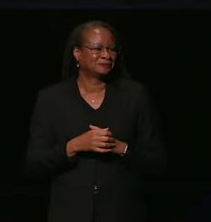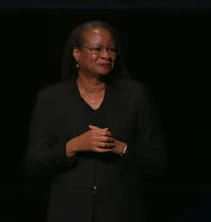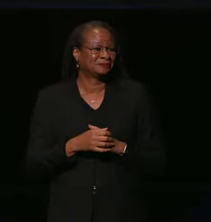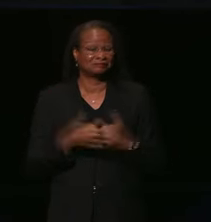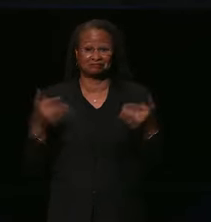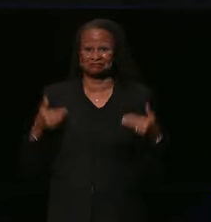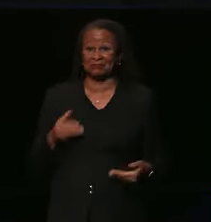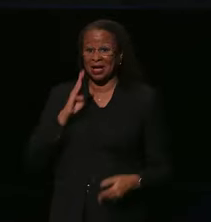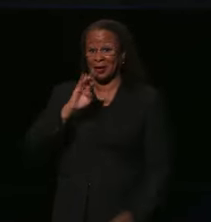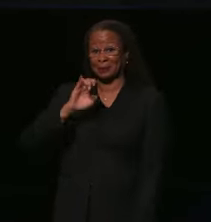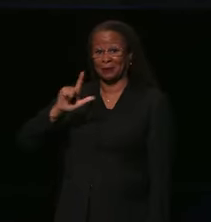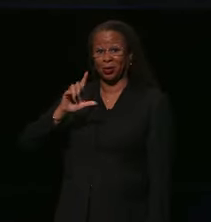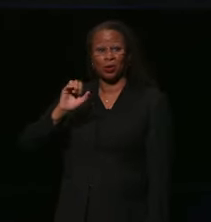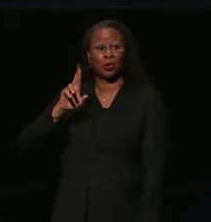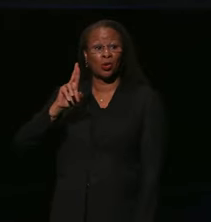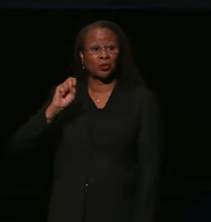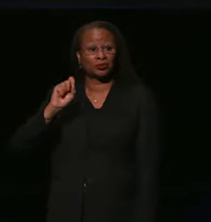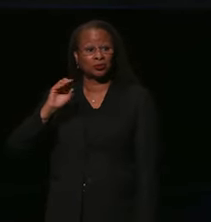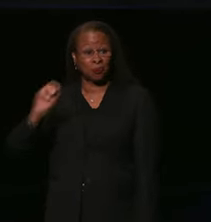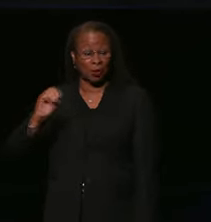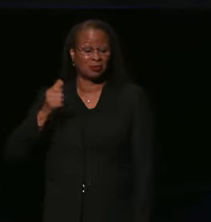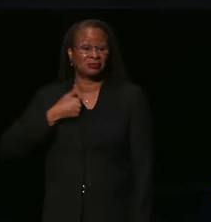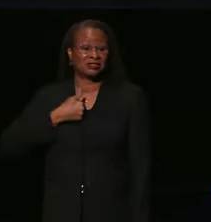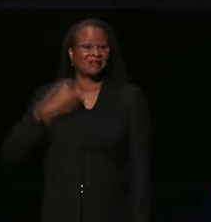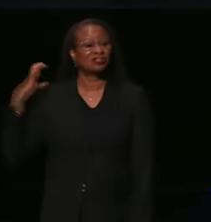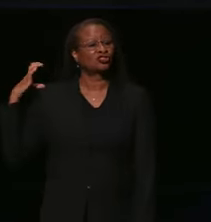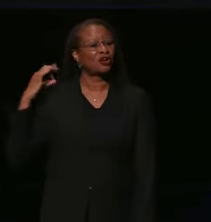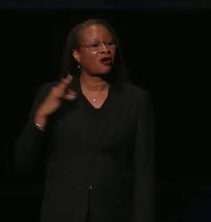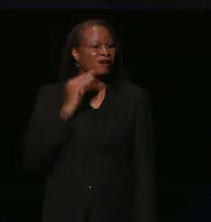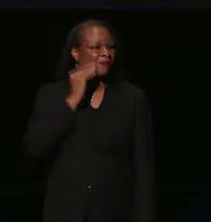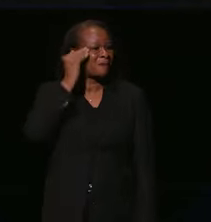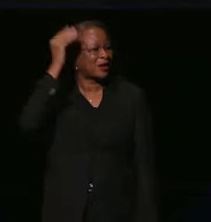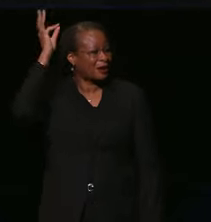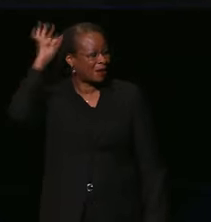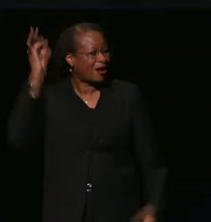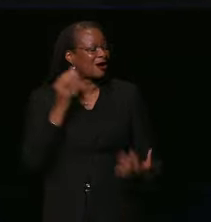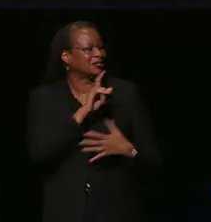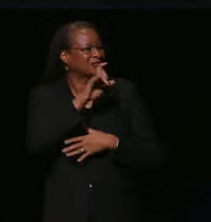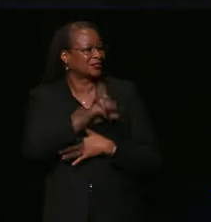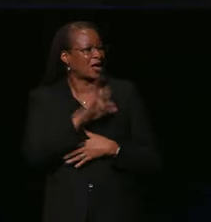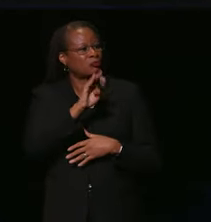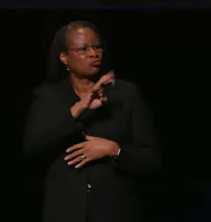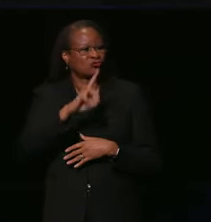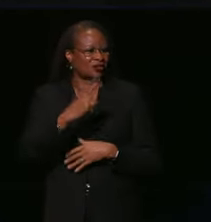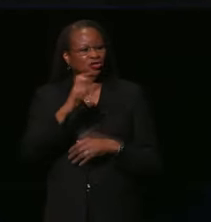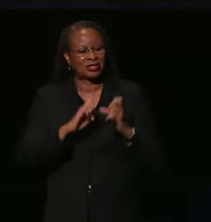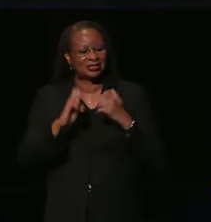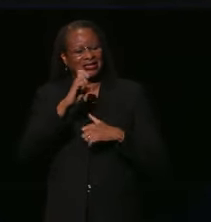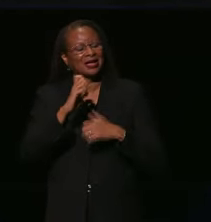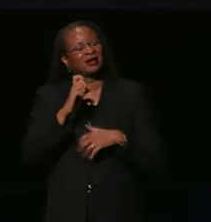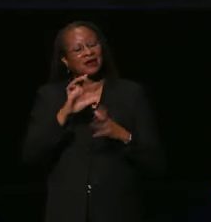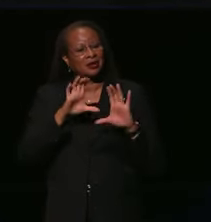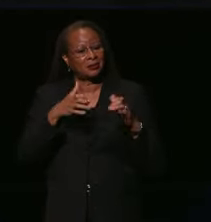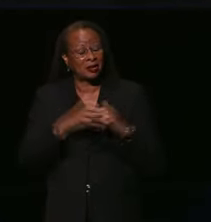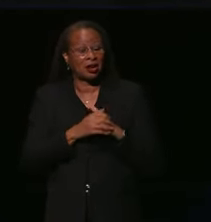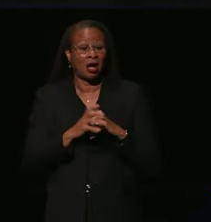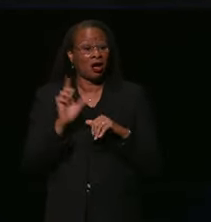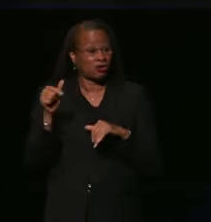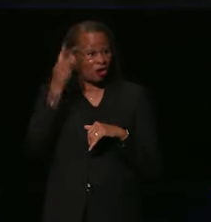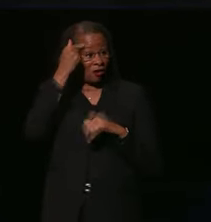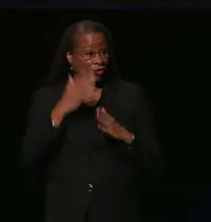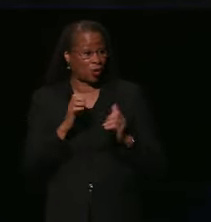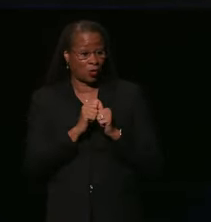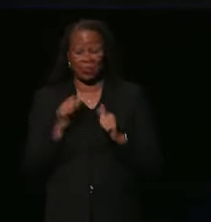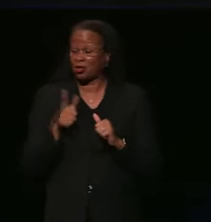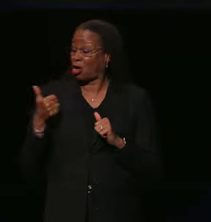I'm Bill Corso, as he said, chair this year of the Makeup and Hairstylist Branch Executive Committee, governor, and along